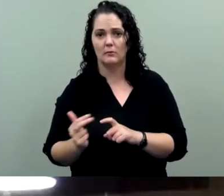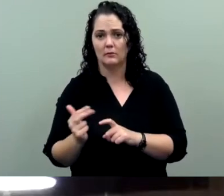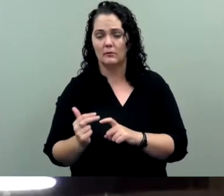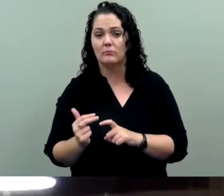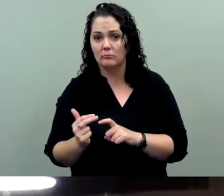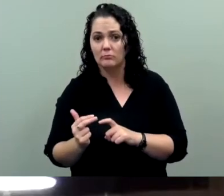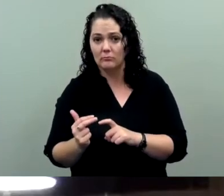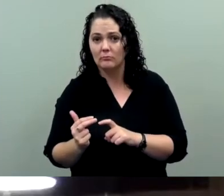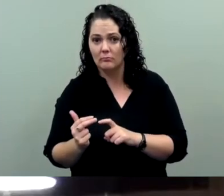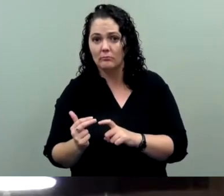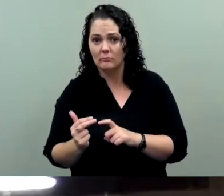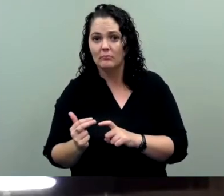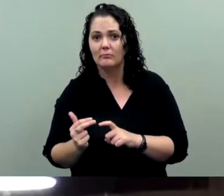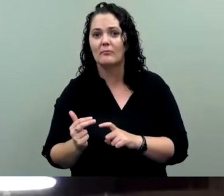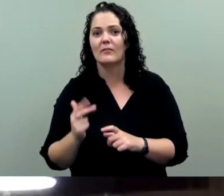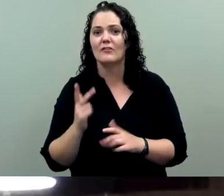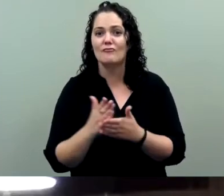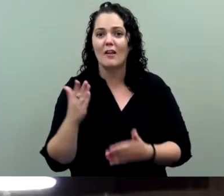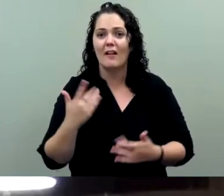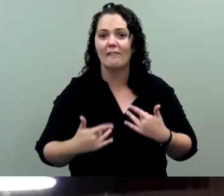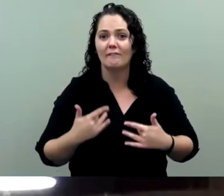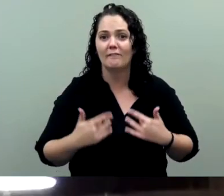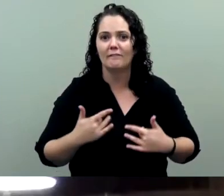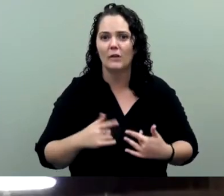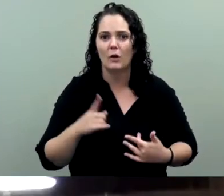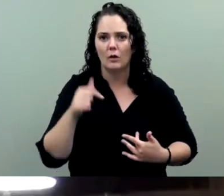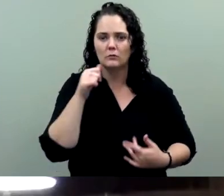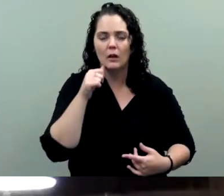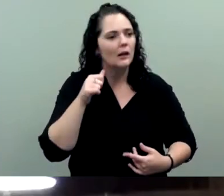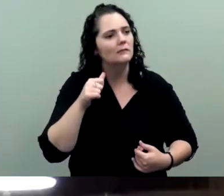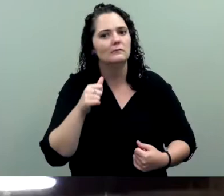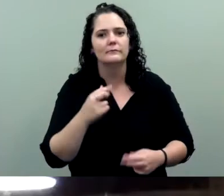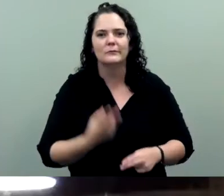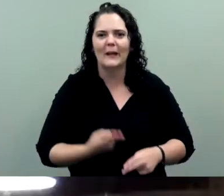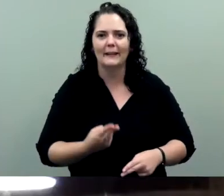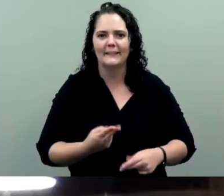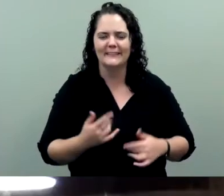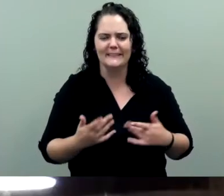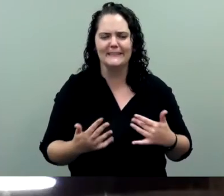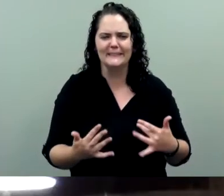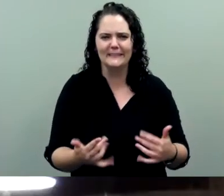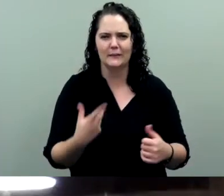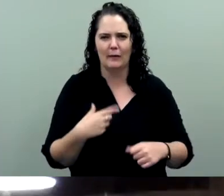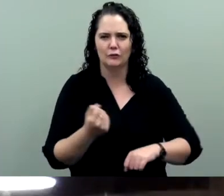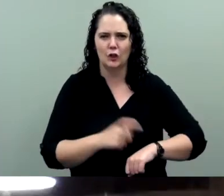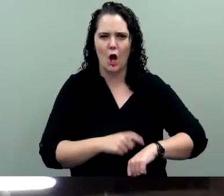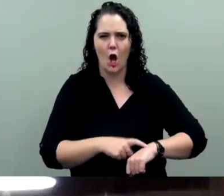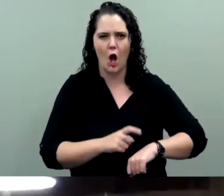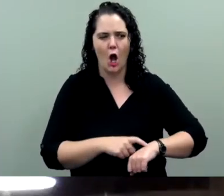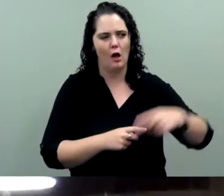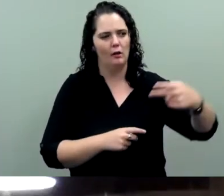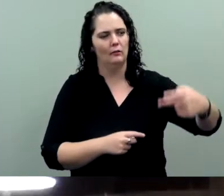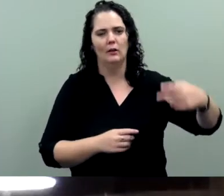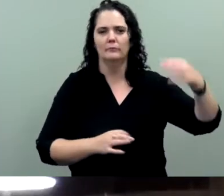life, you tend to work more quickly because there's a time component to the time that you have with the model or the sitter there. There are certainly plenty of artists who